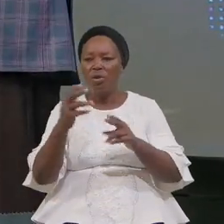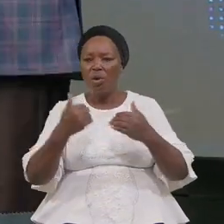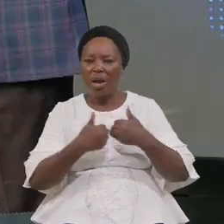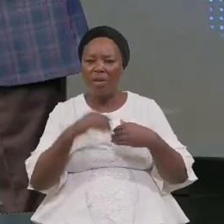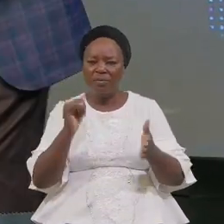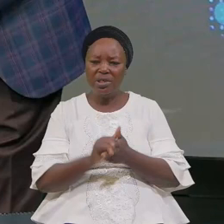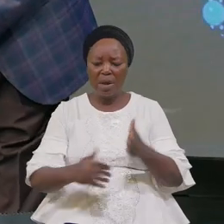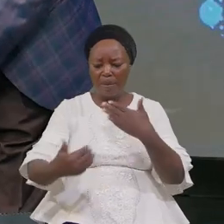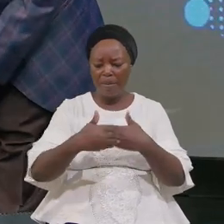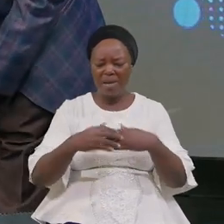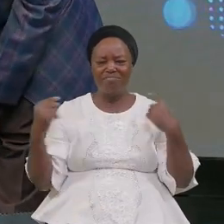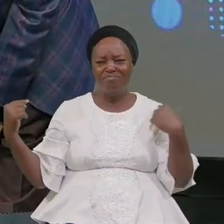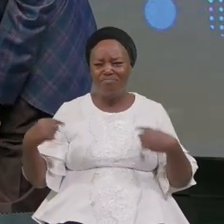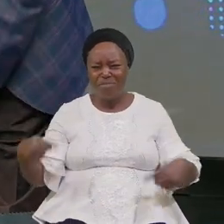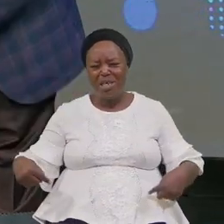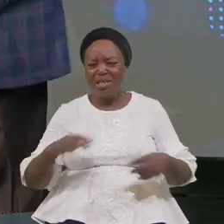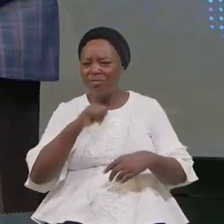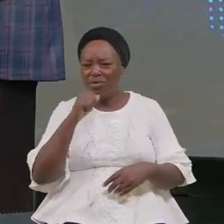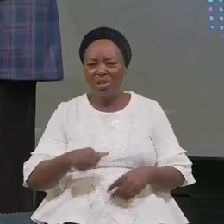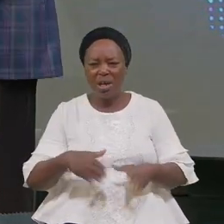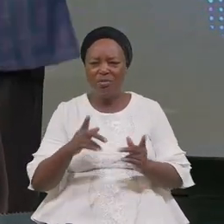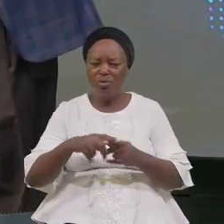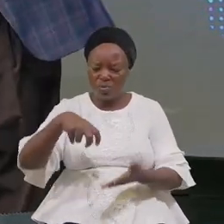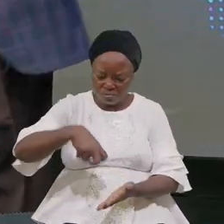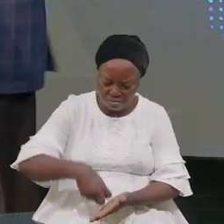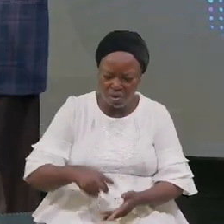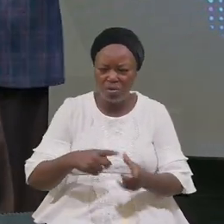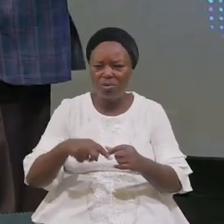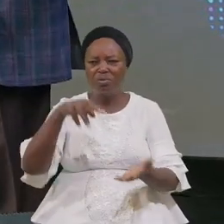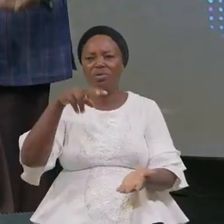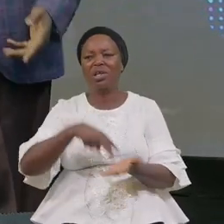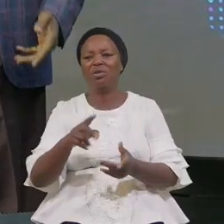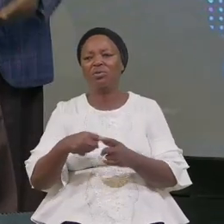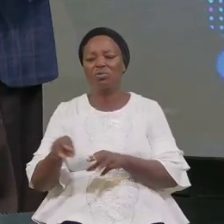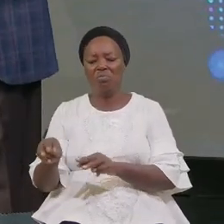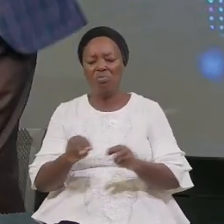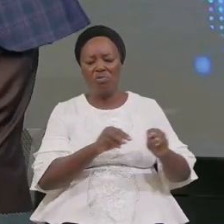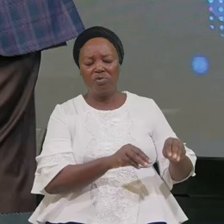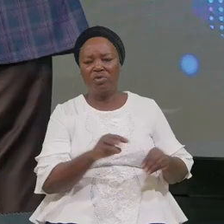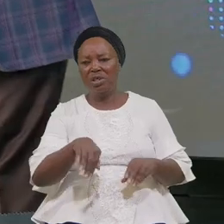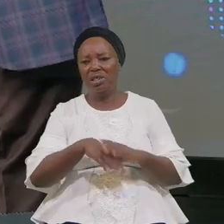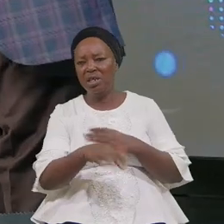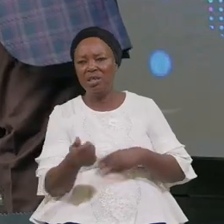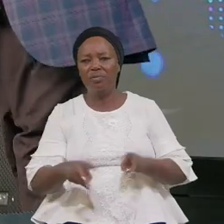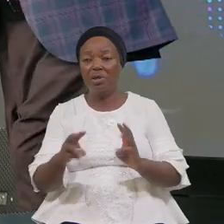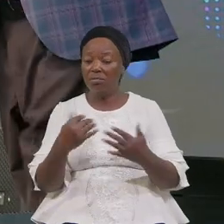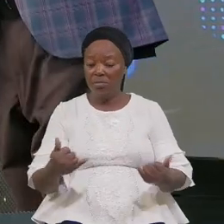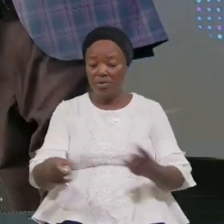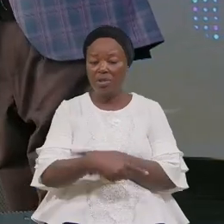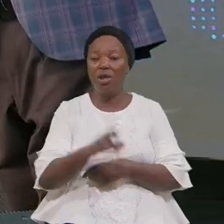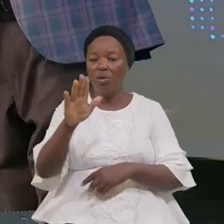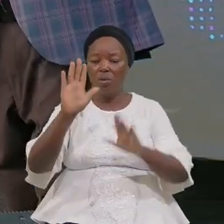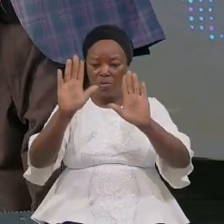bad pain that will not allow you to bend or to stand or to move in any way today. Your miracle,